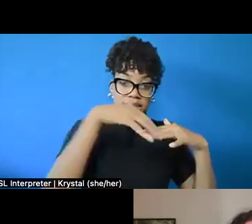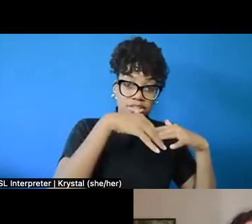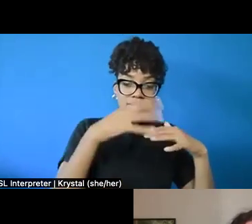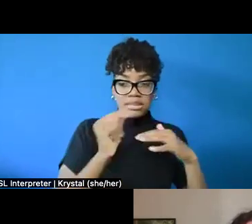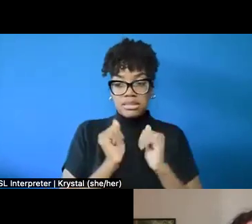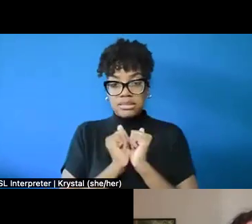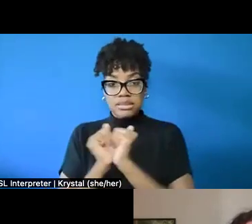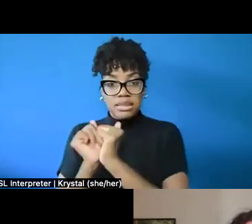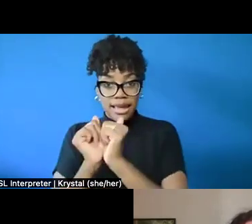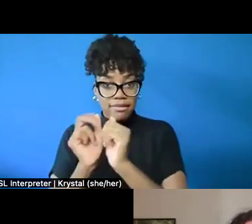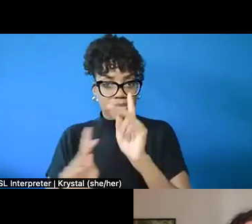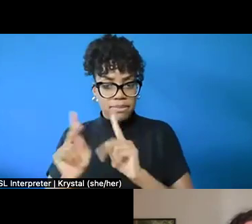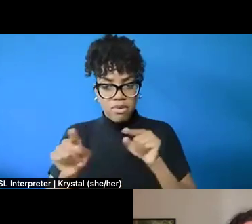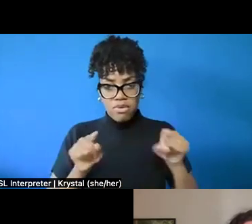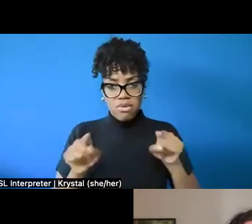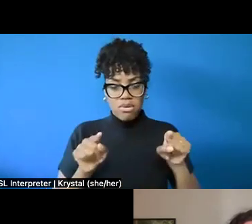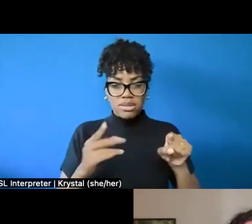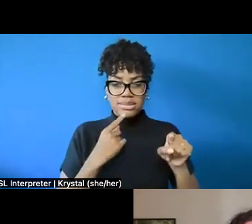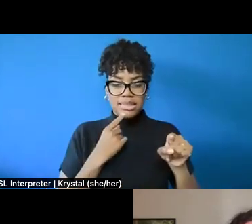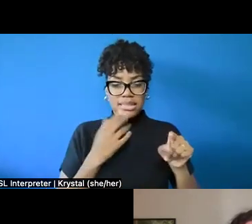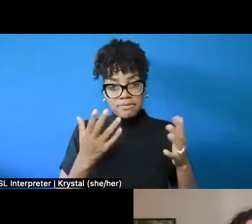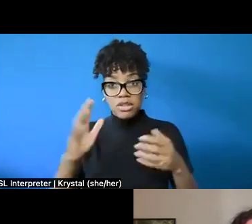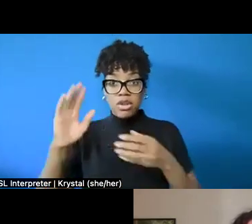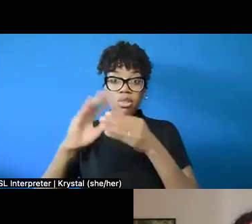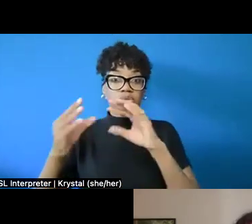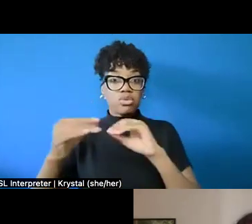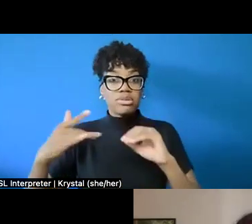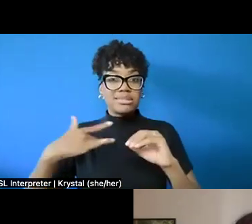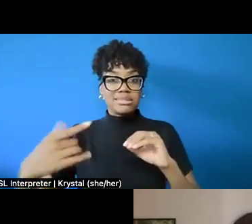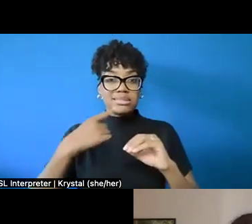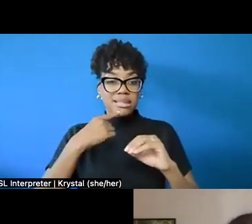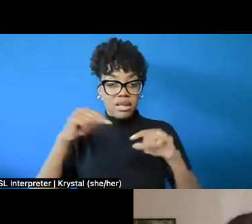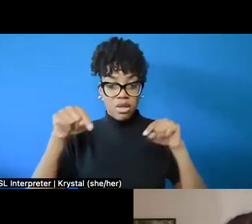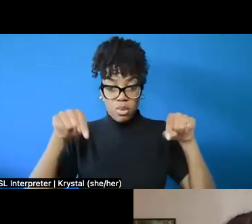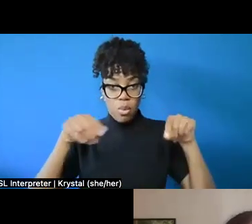these barriers or enemies of American liberty. And so,